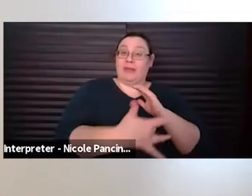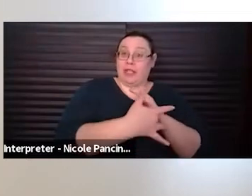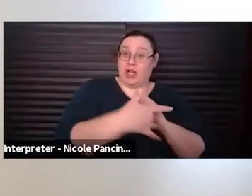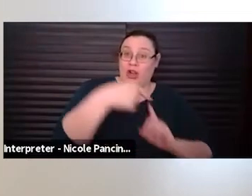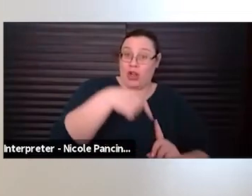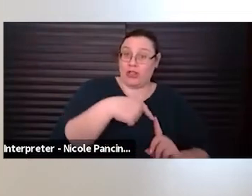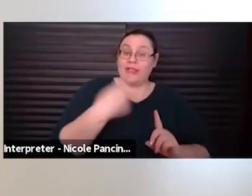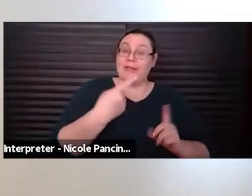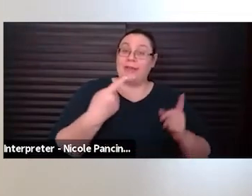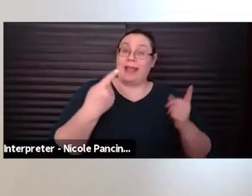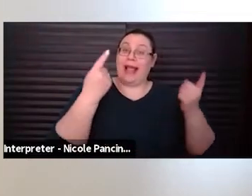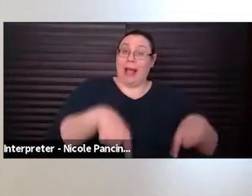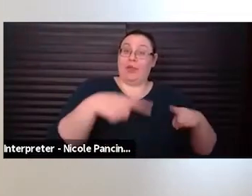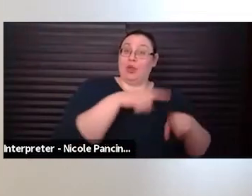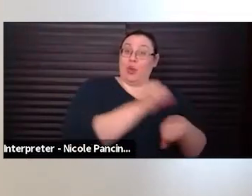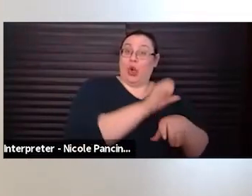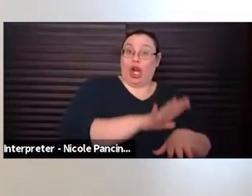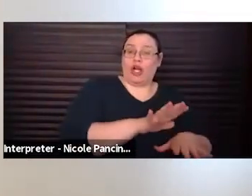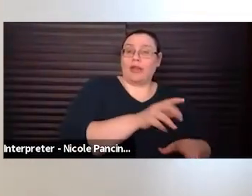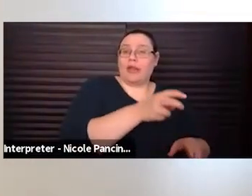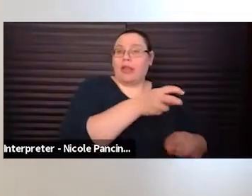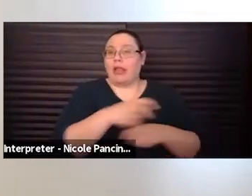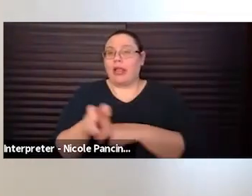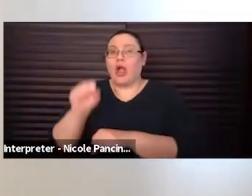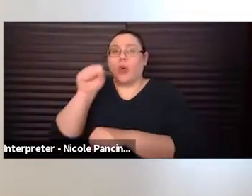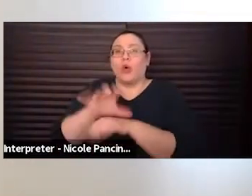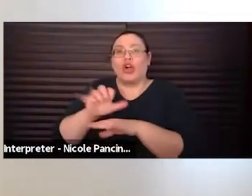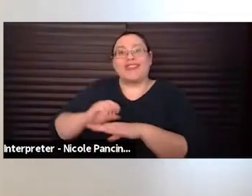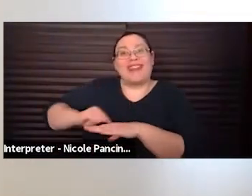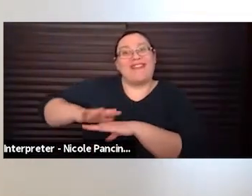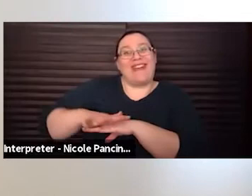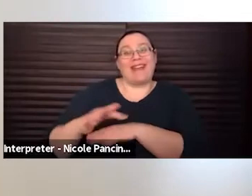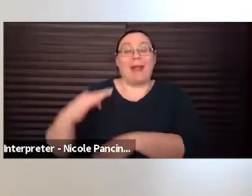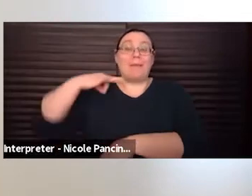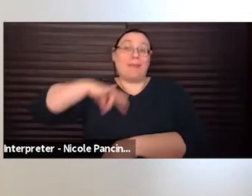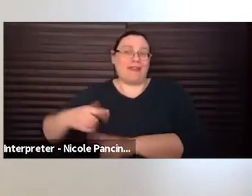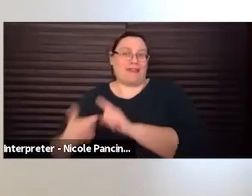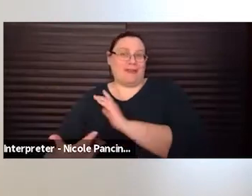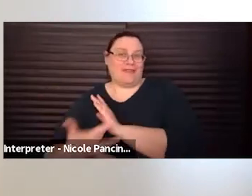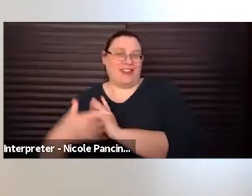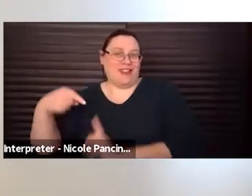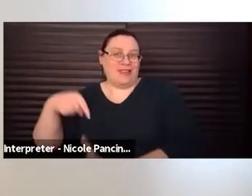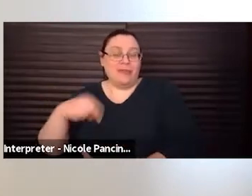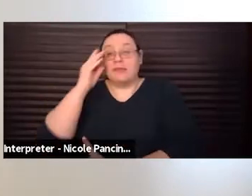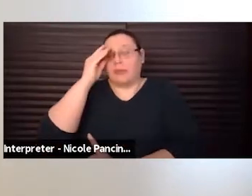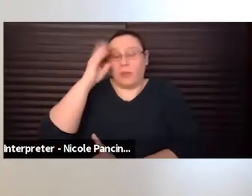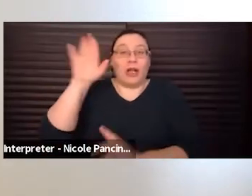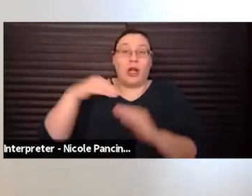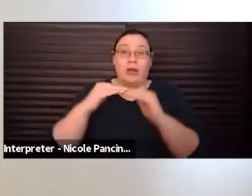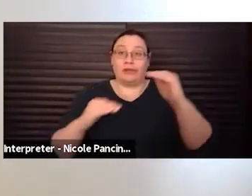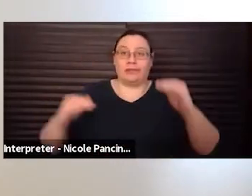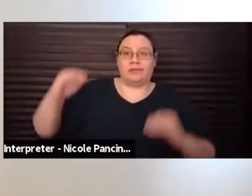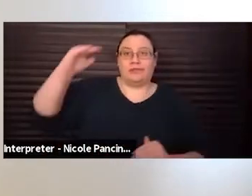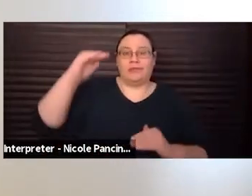that happens to workers to becoming something that workers can shape and benefit from. We know that inequality is eating away at the heart